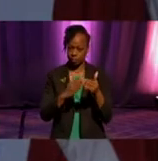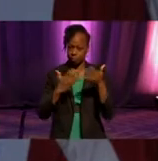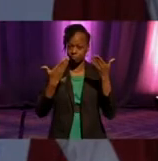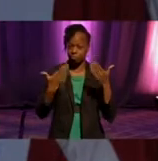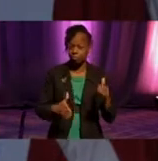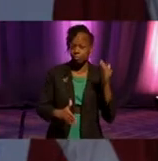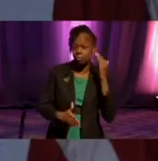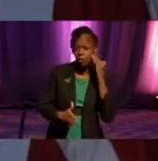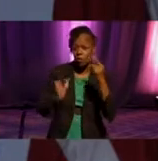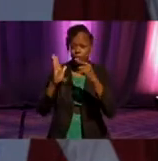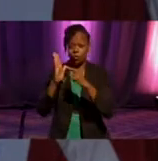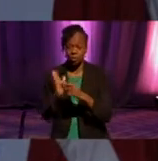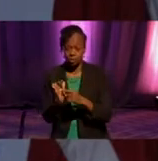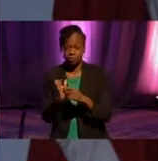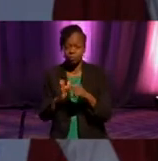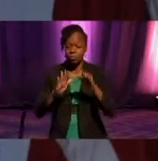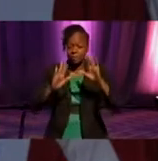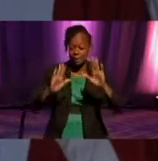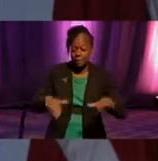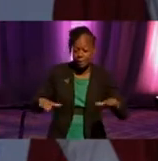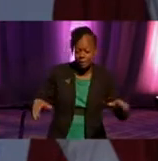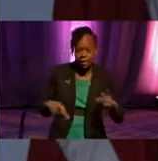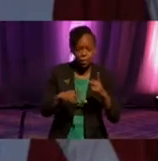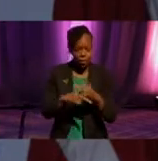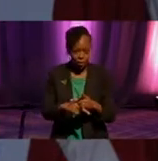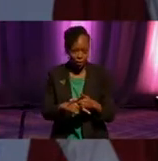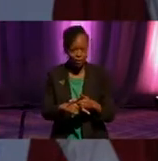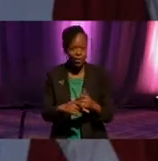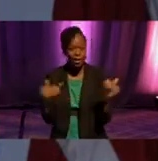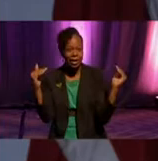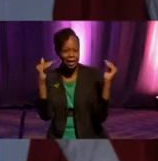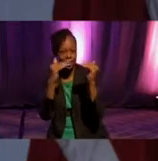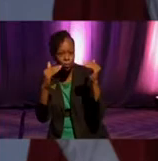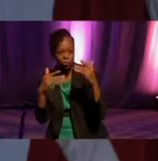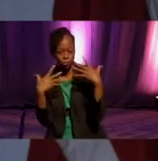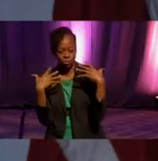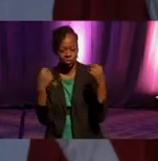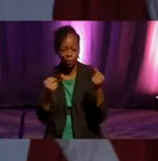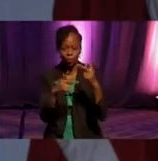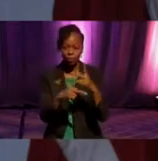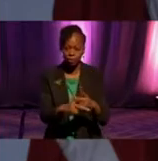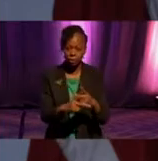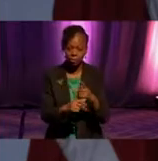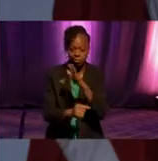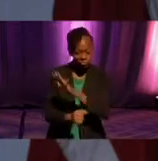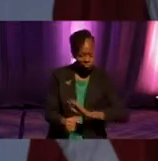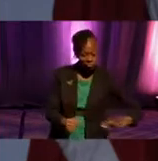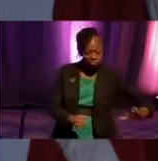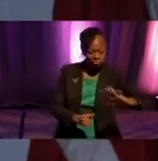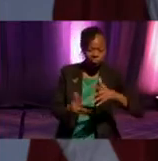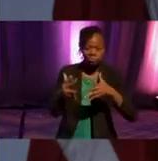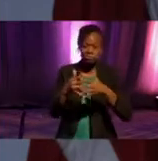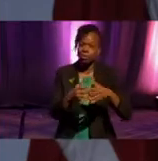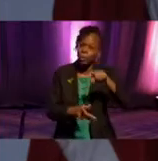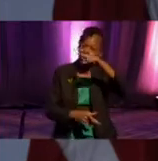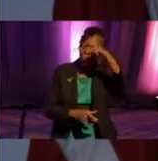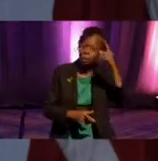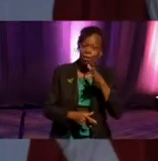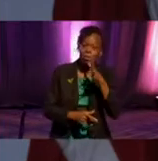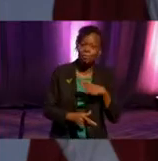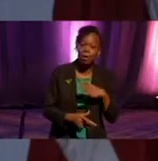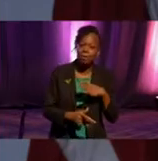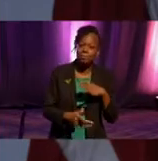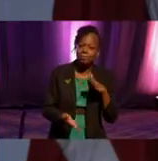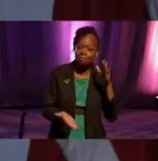that, for example, that child care is health care. And across our nation, Black moms are less likely to work